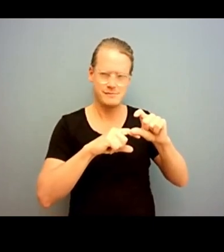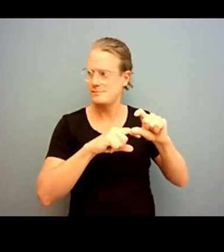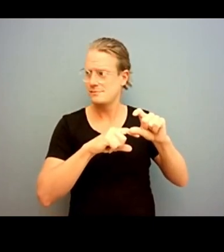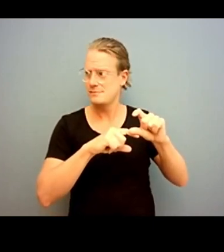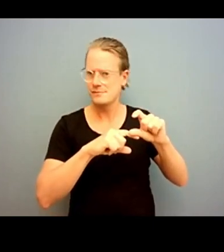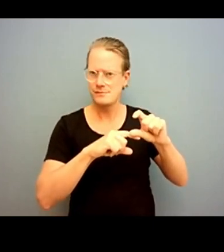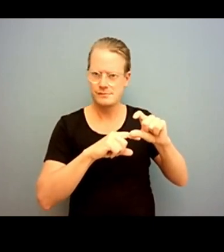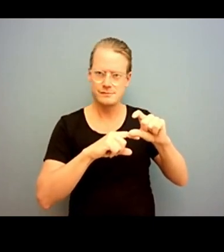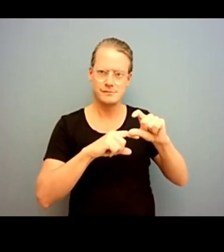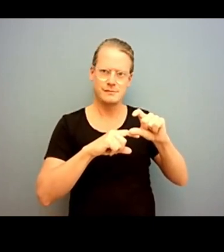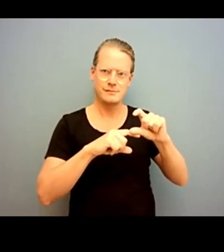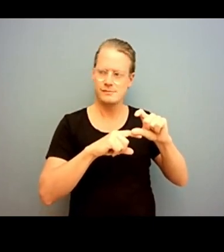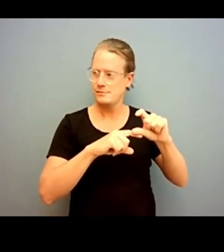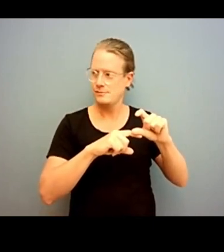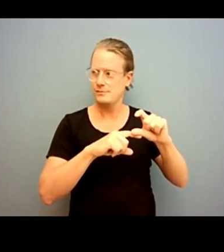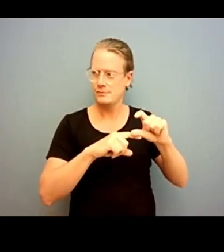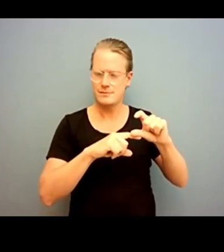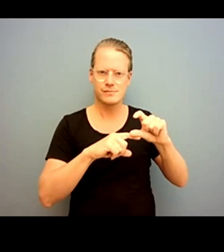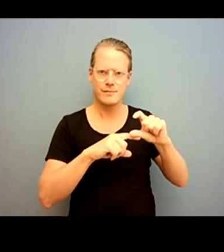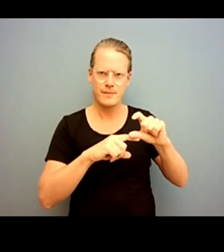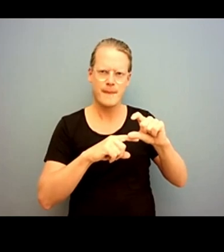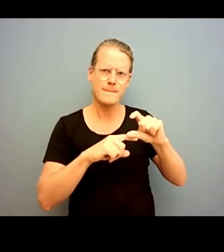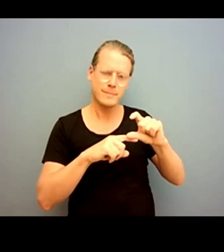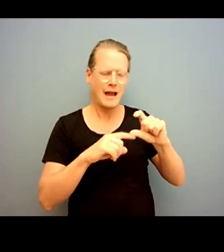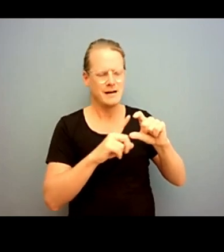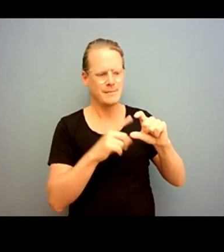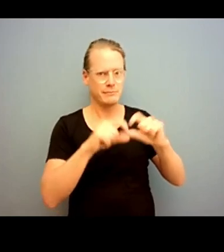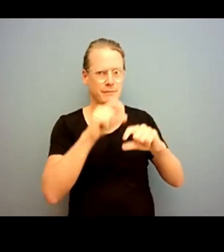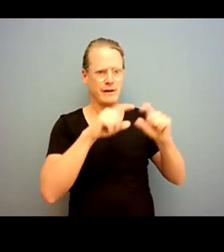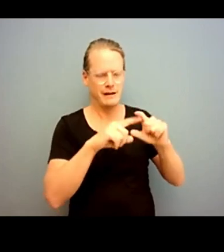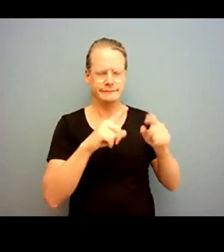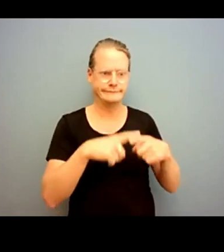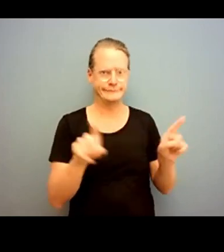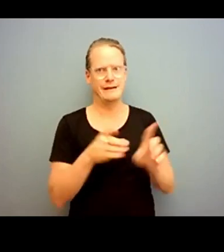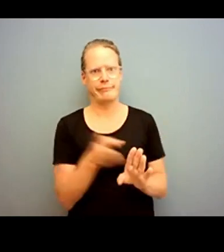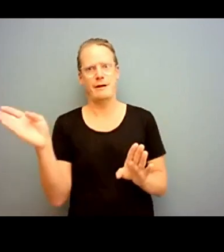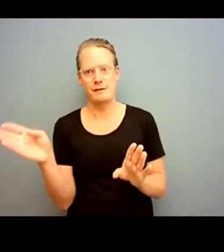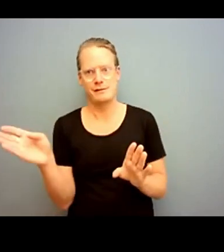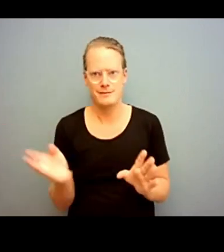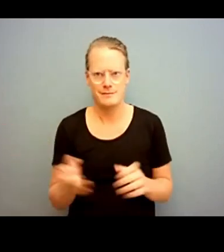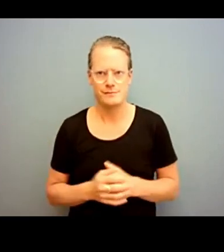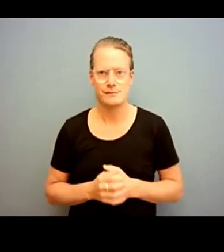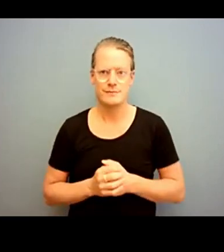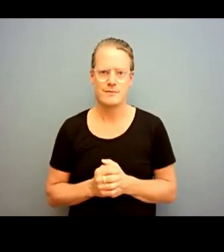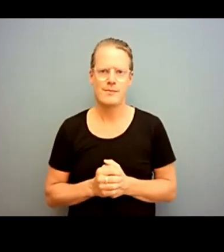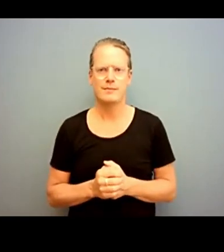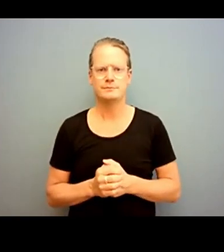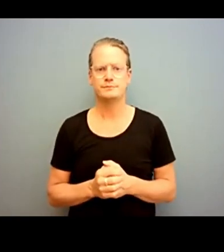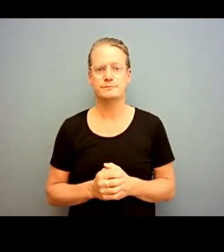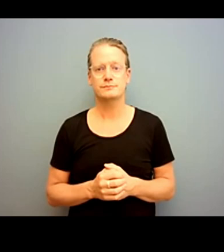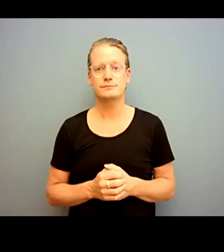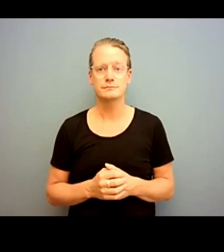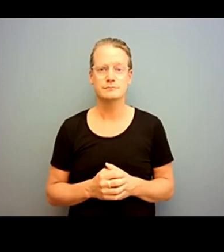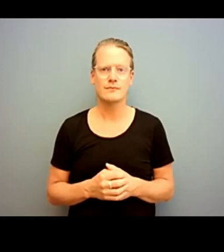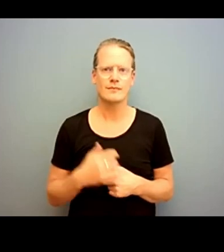this? How do these ideas animate change? I think it depends on whether your worldview